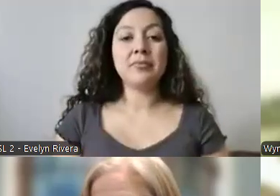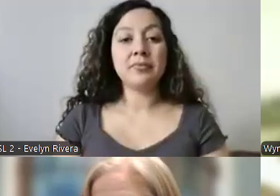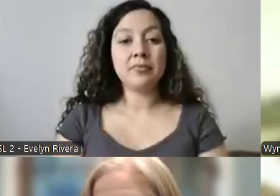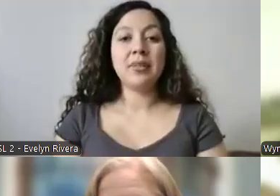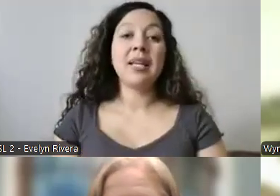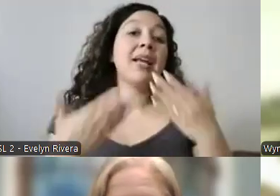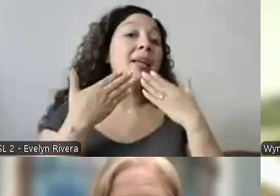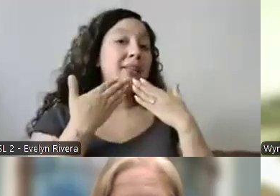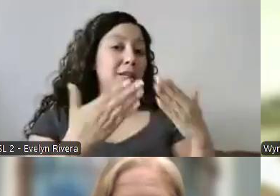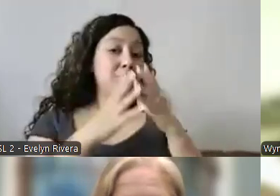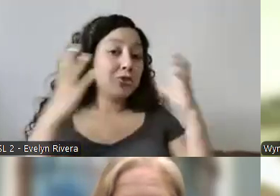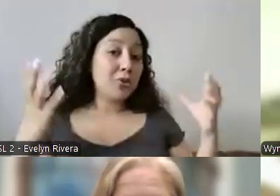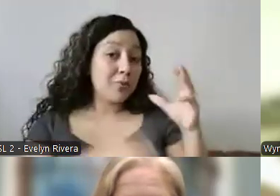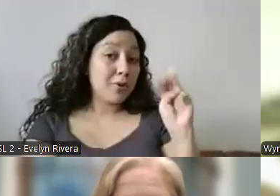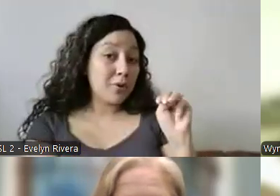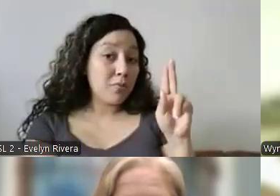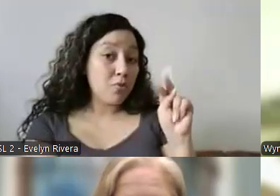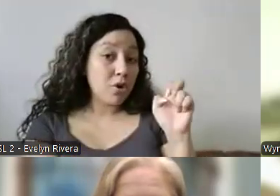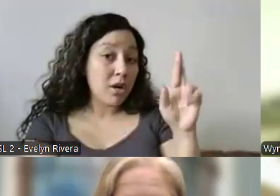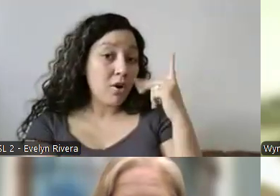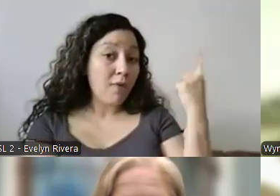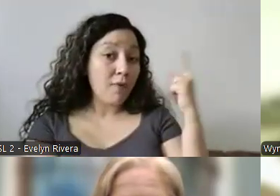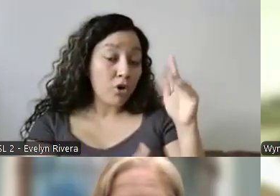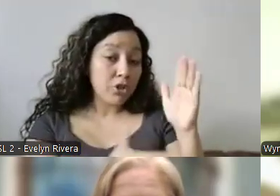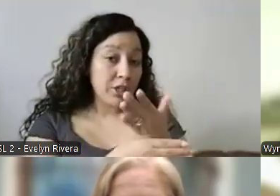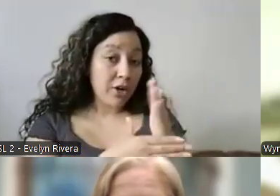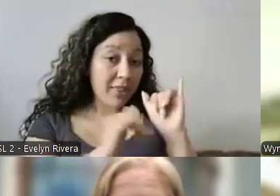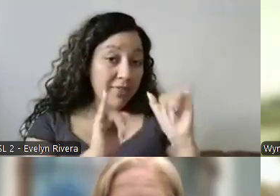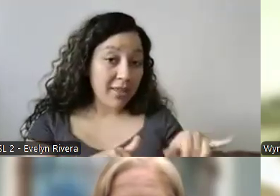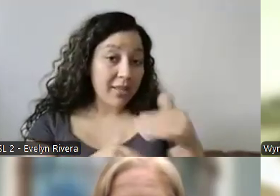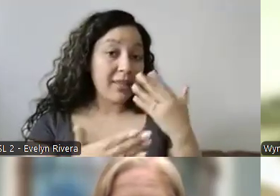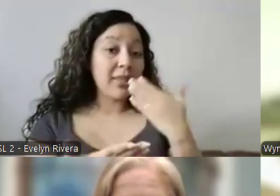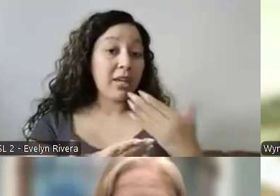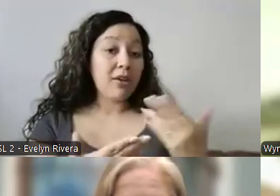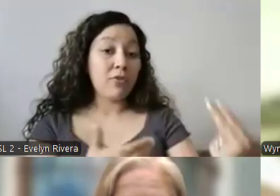Thank you so much, Manir, for sharing that and joining our committee.